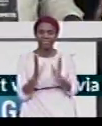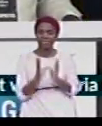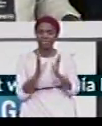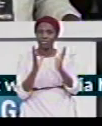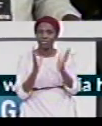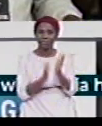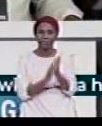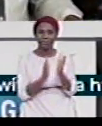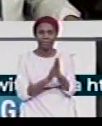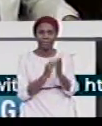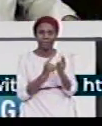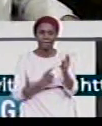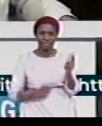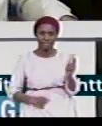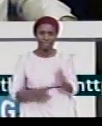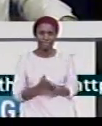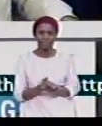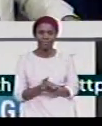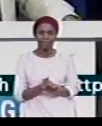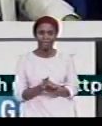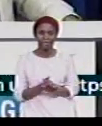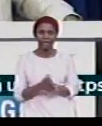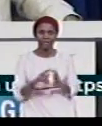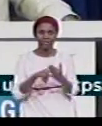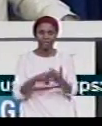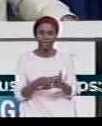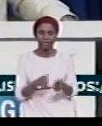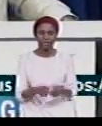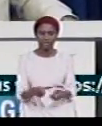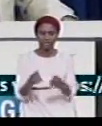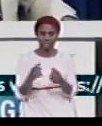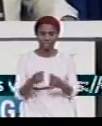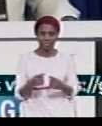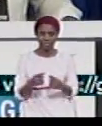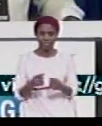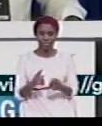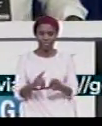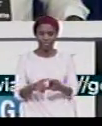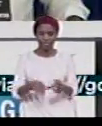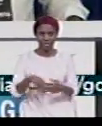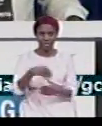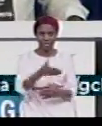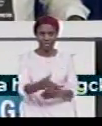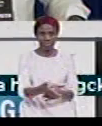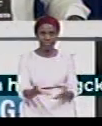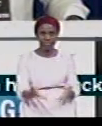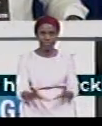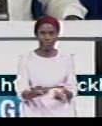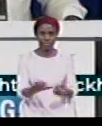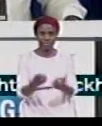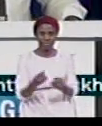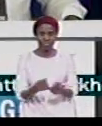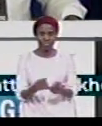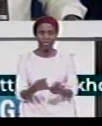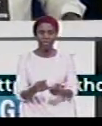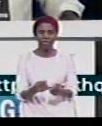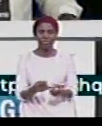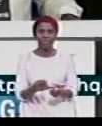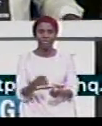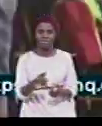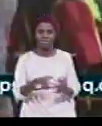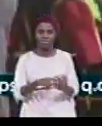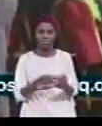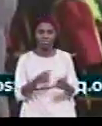Lord. Then you begin to come forward. You begin to come forward. You begin to come